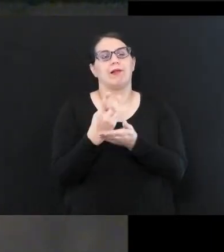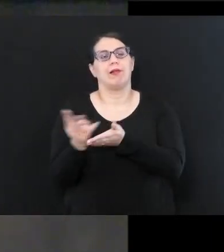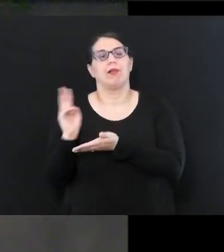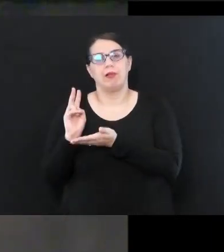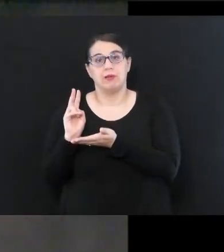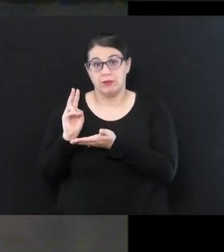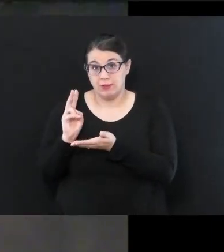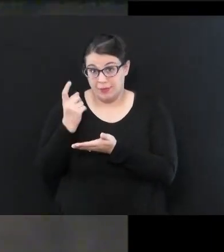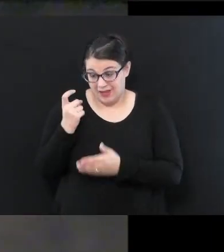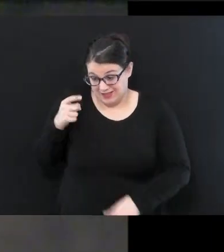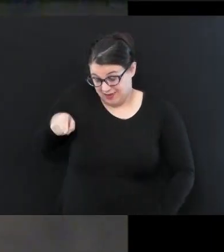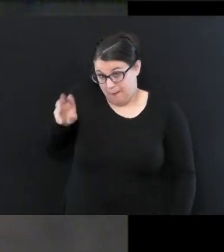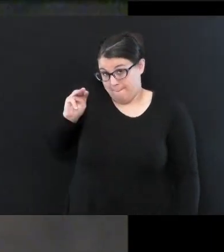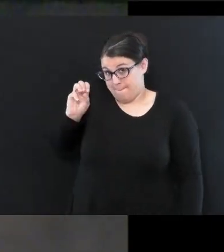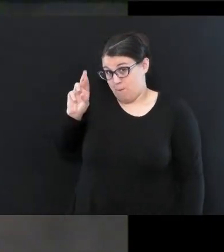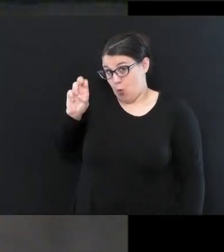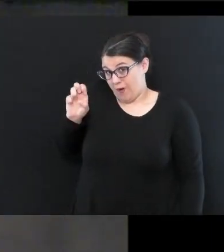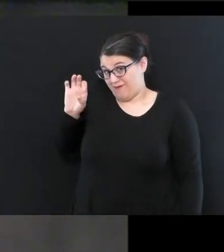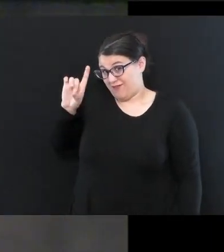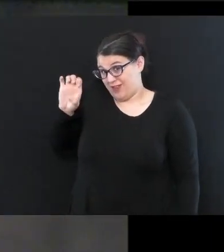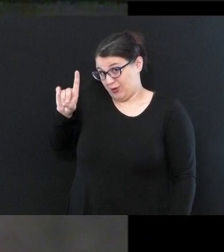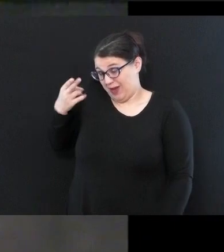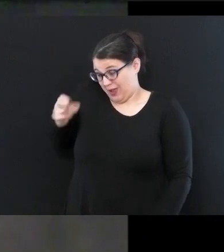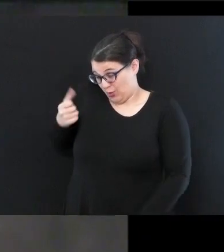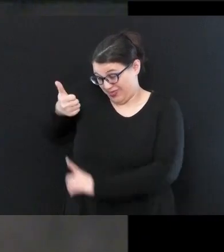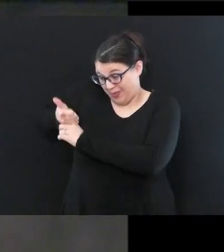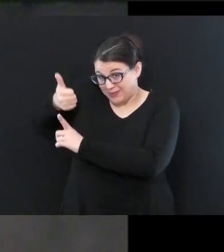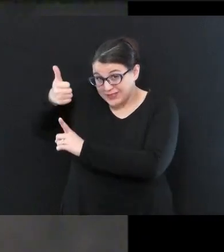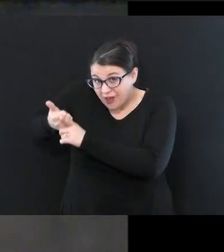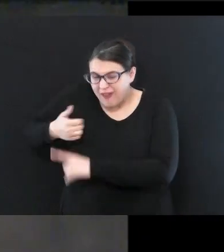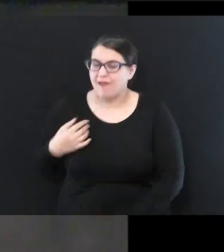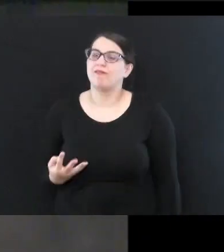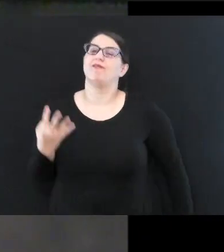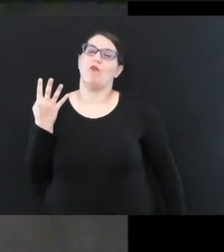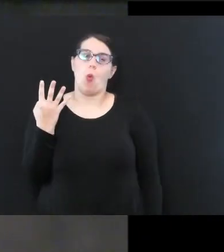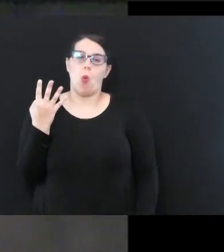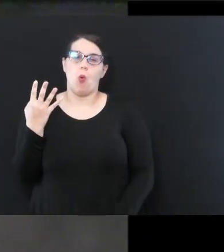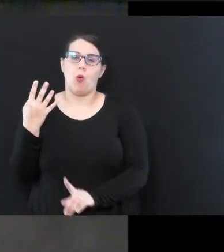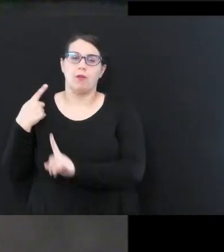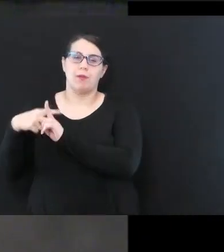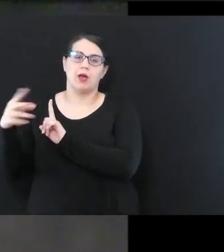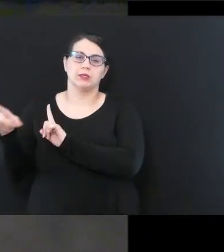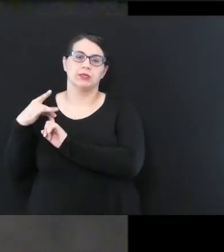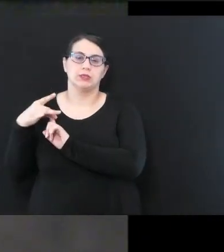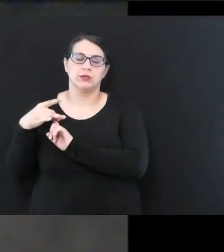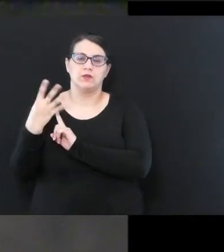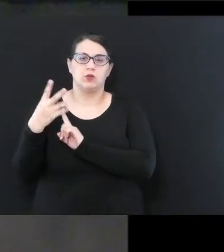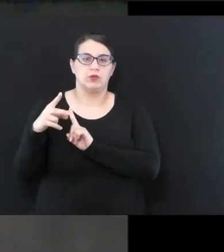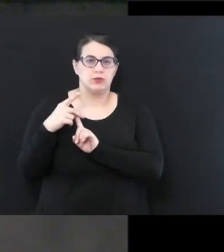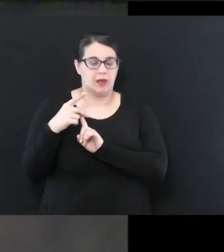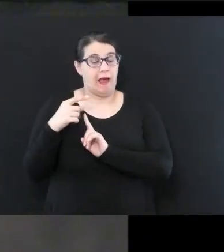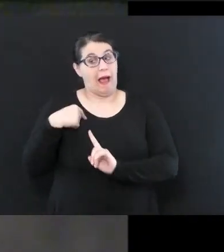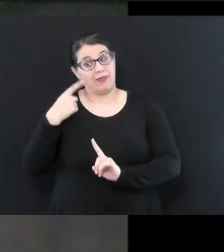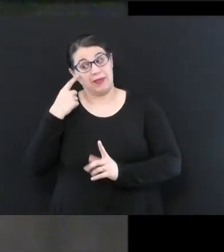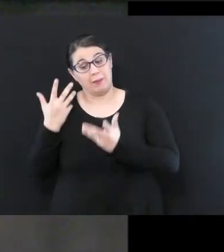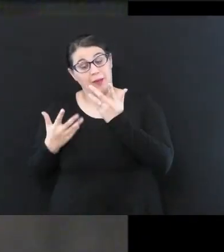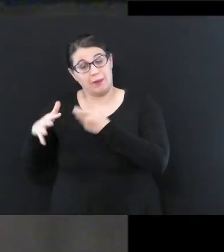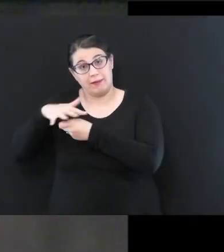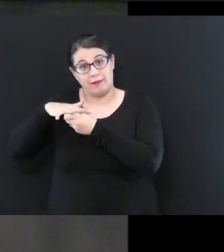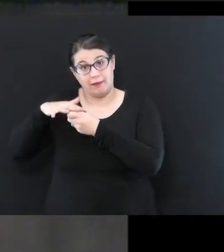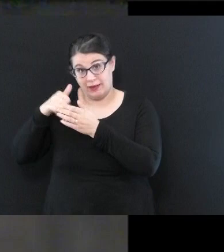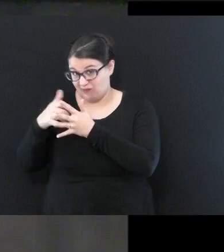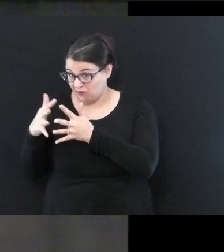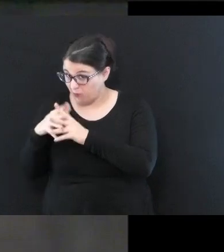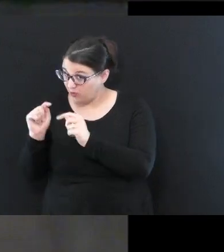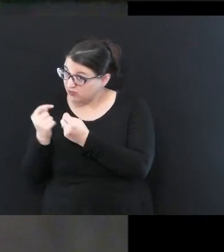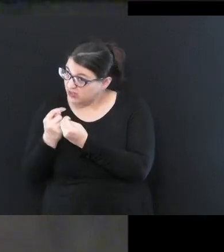it would indicate to me that Moorfield High School probably has those cases centered around the football team. I don't know if you could comment on